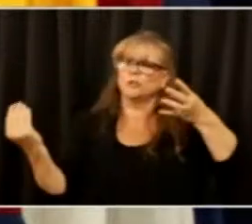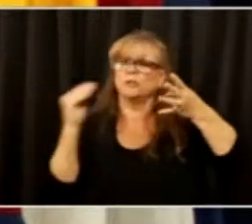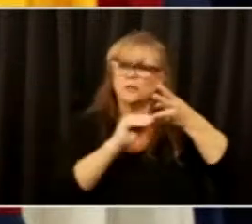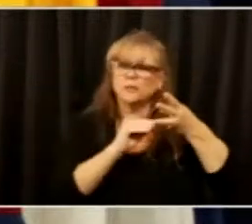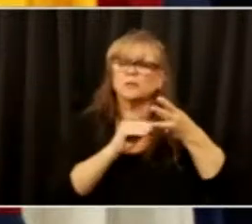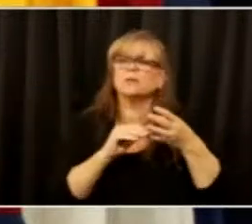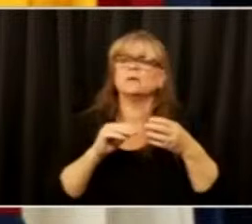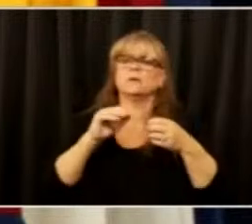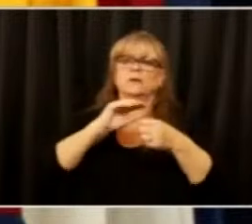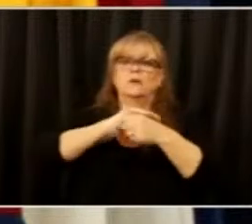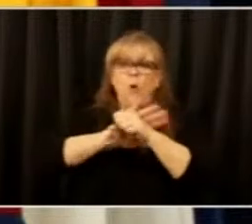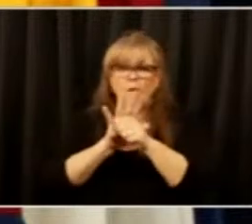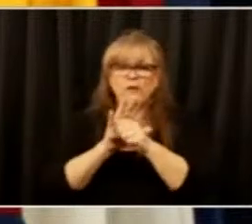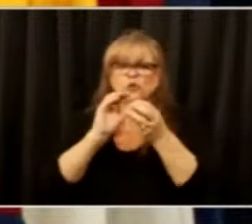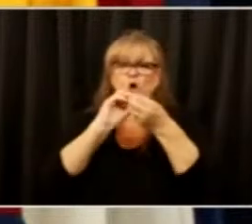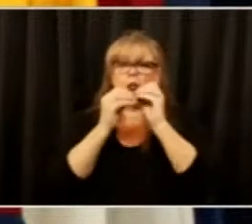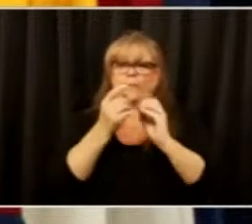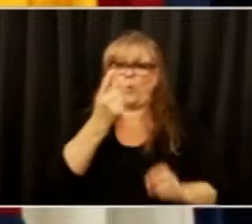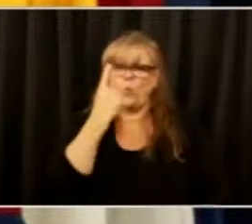be protected against right now.